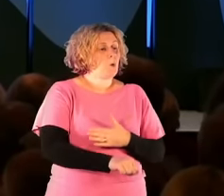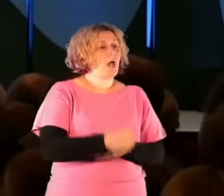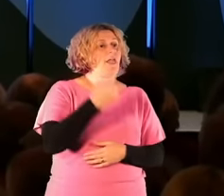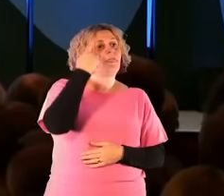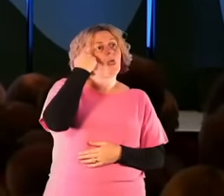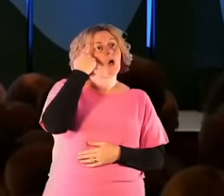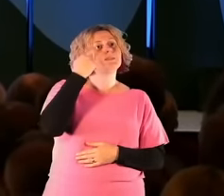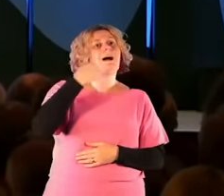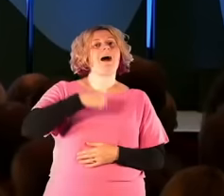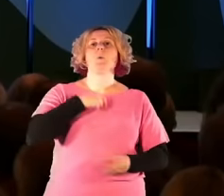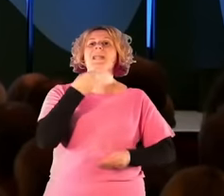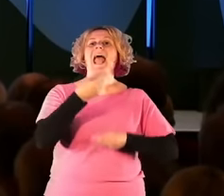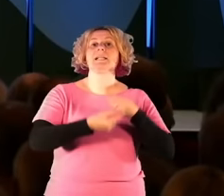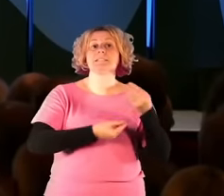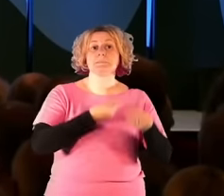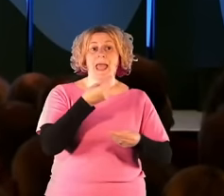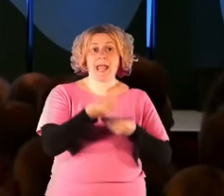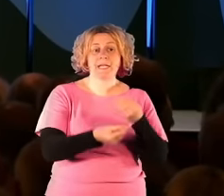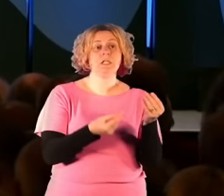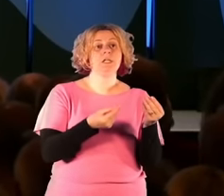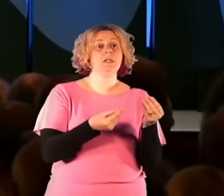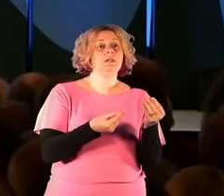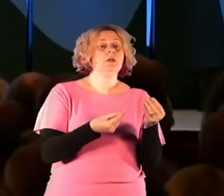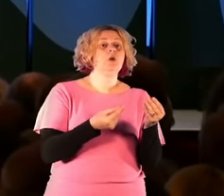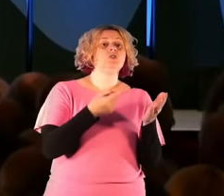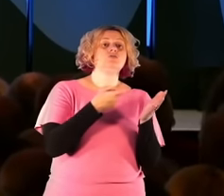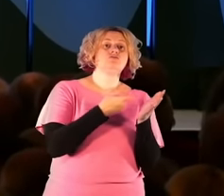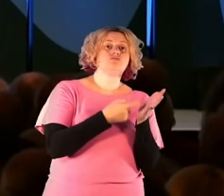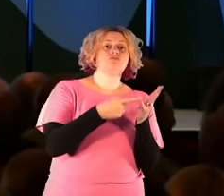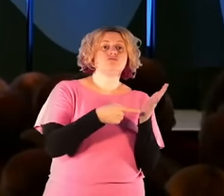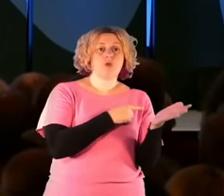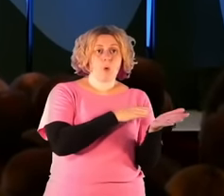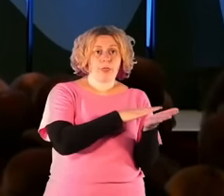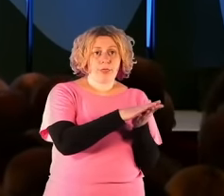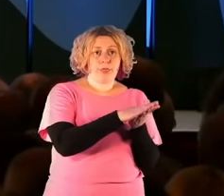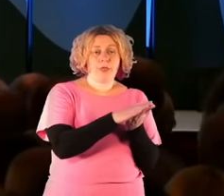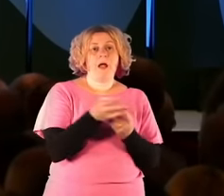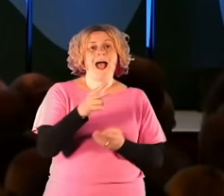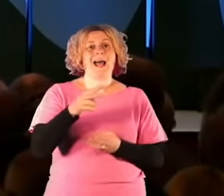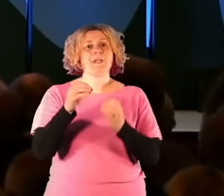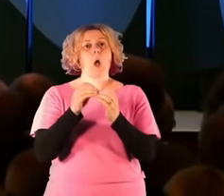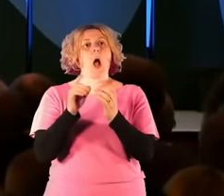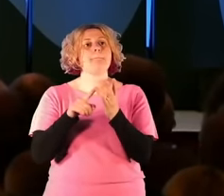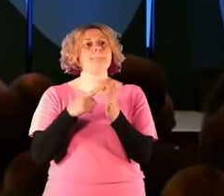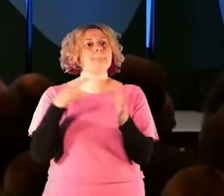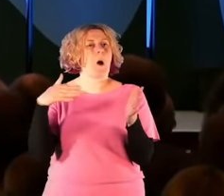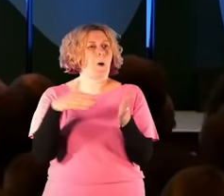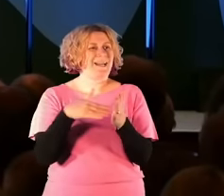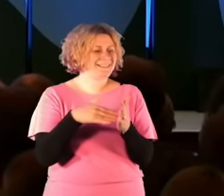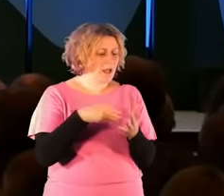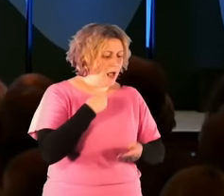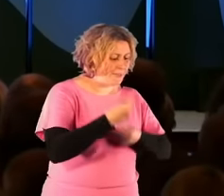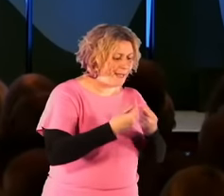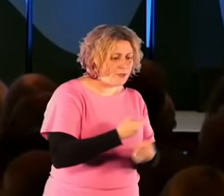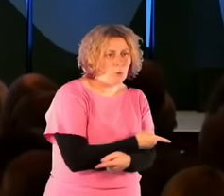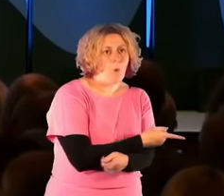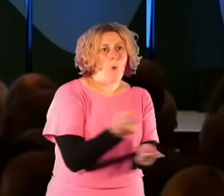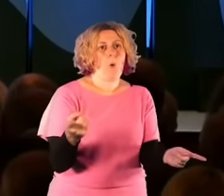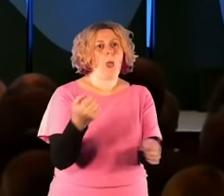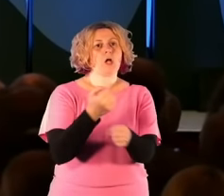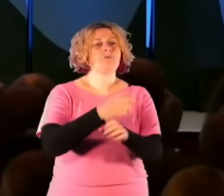the story of Ruth and Boaz. Wonderful story. And so we went through the story, and what a great guy Boaz